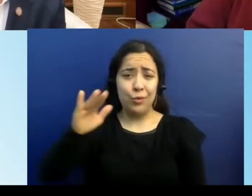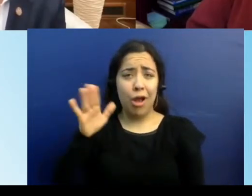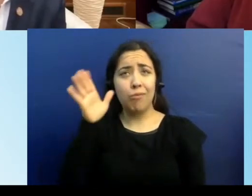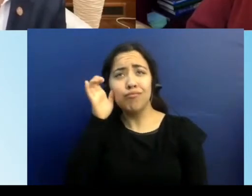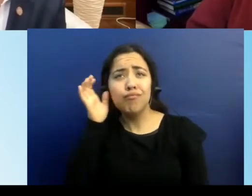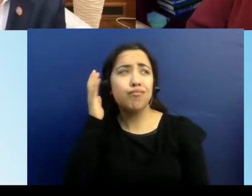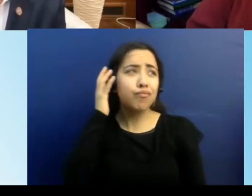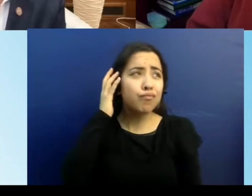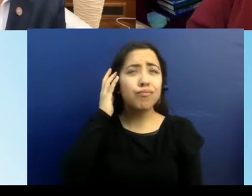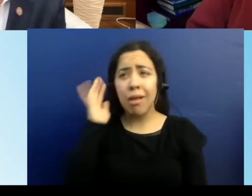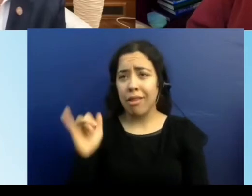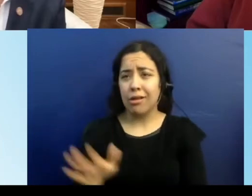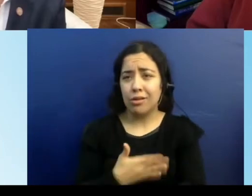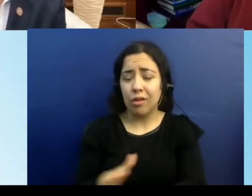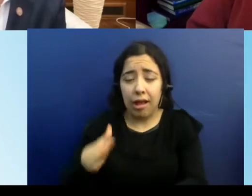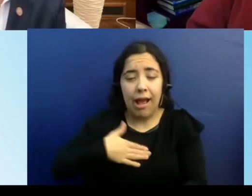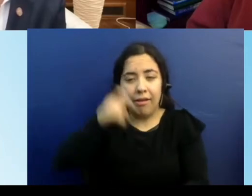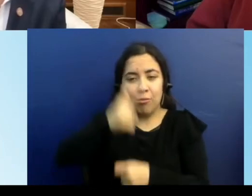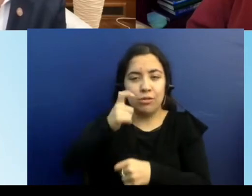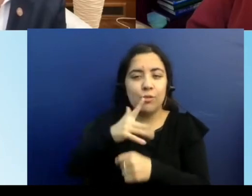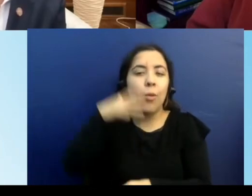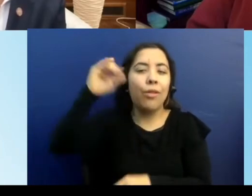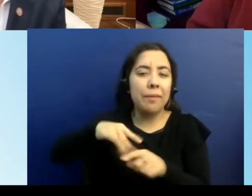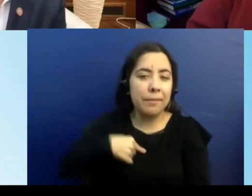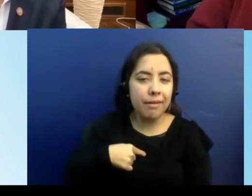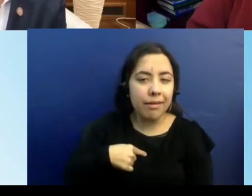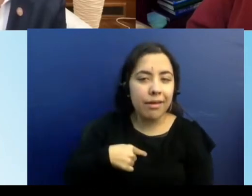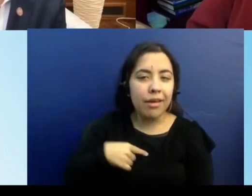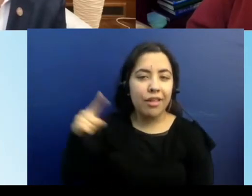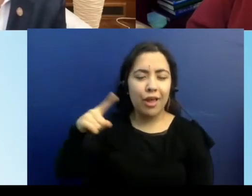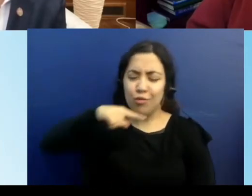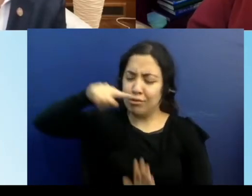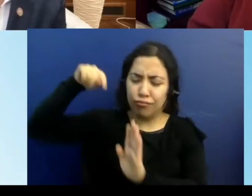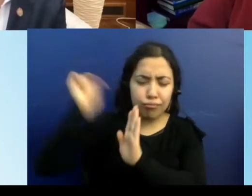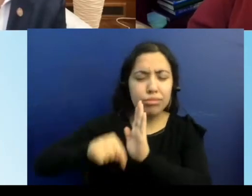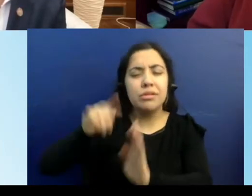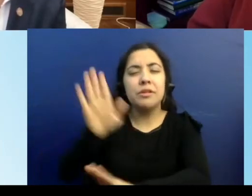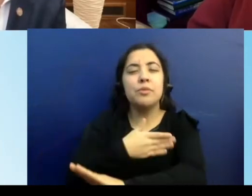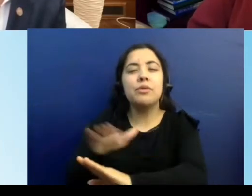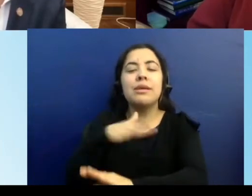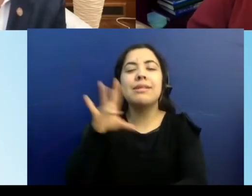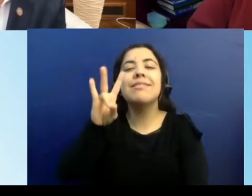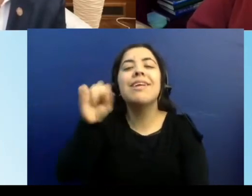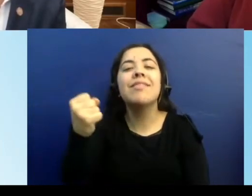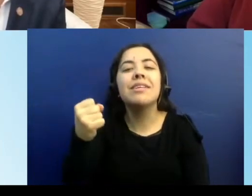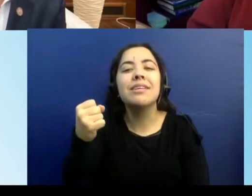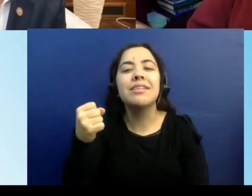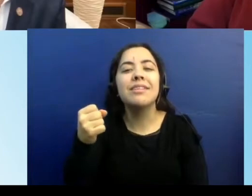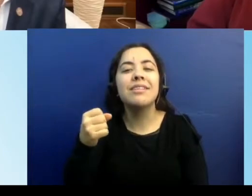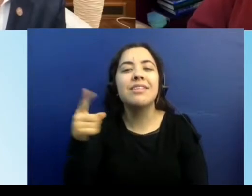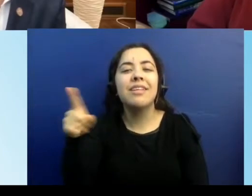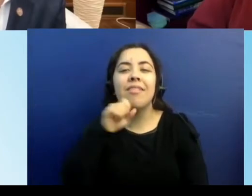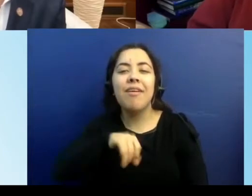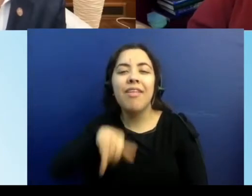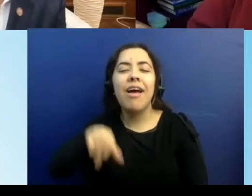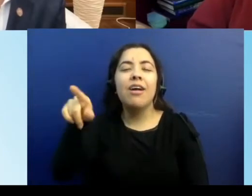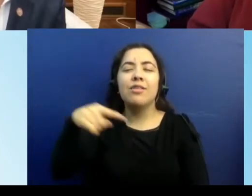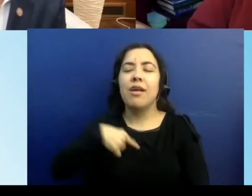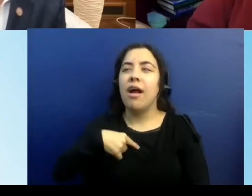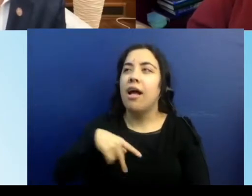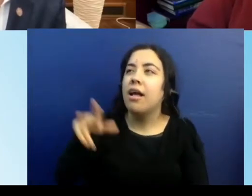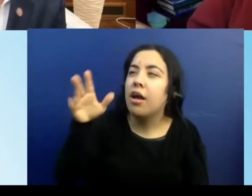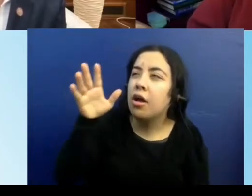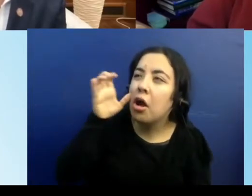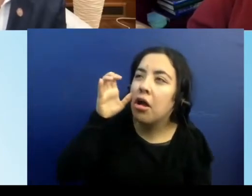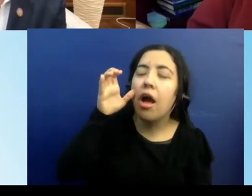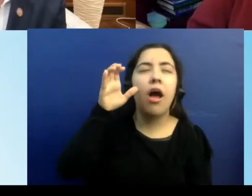and we're heavily into the music of the 70s. So I'm very much influenced by them. It's a song that I've been hearing in my